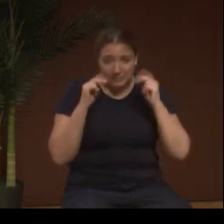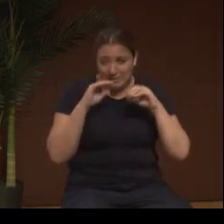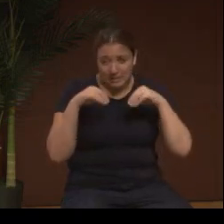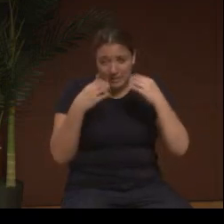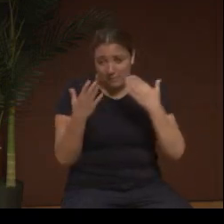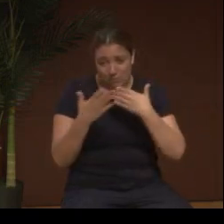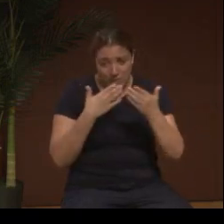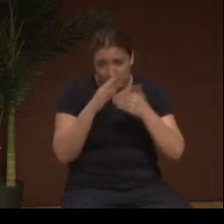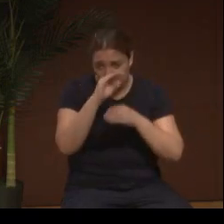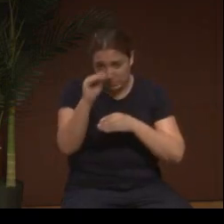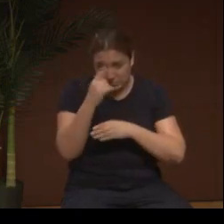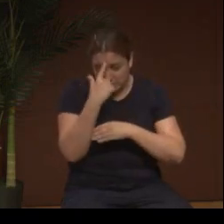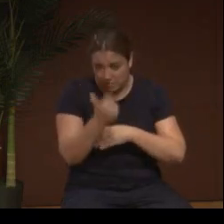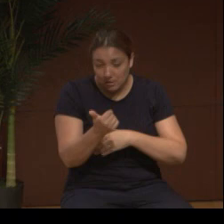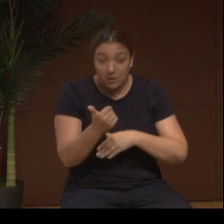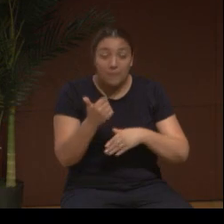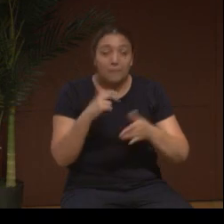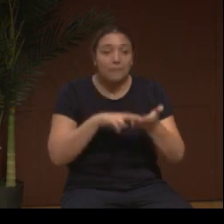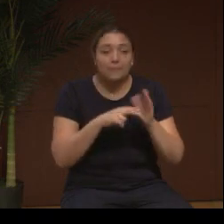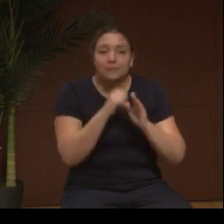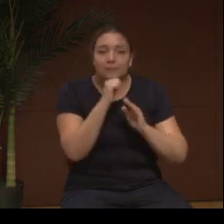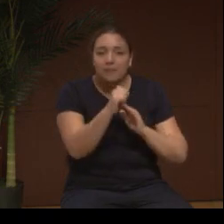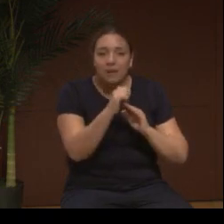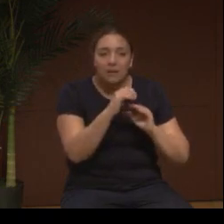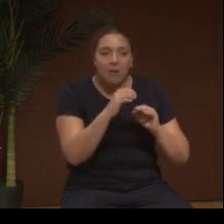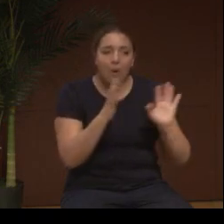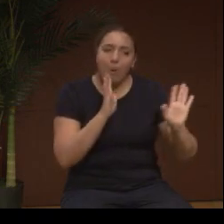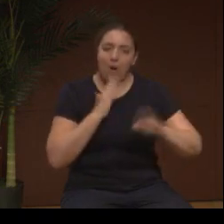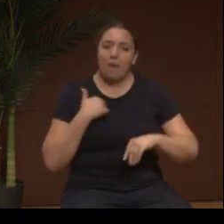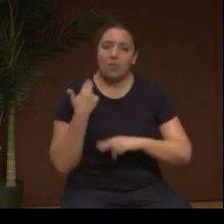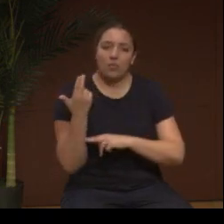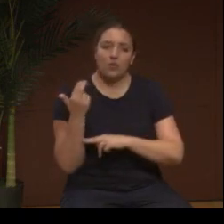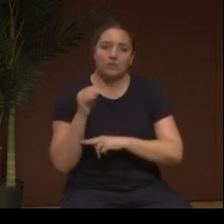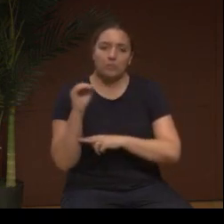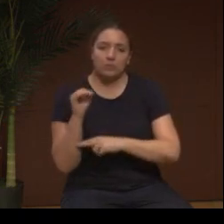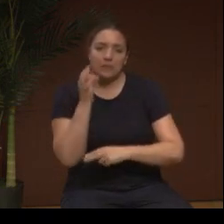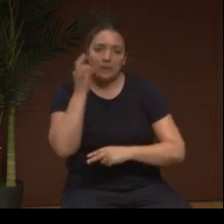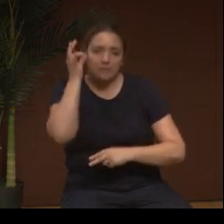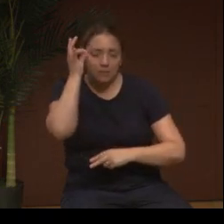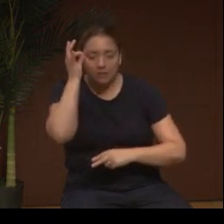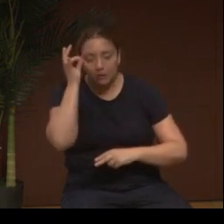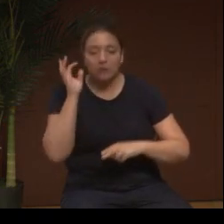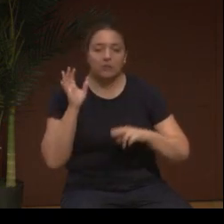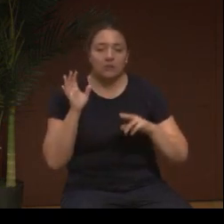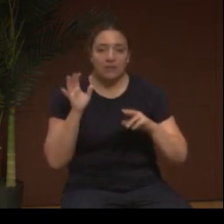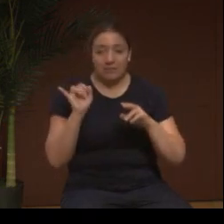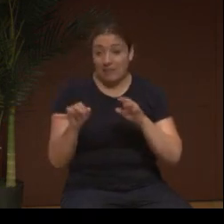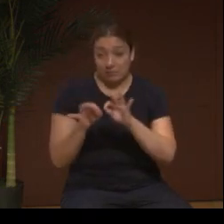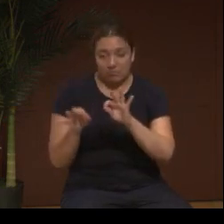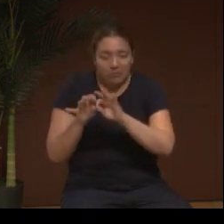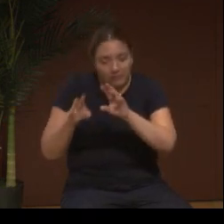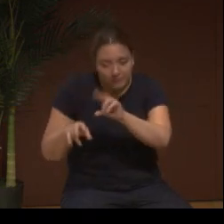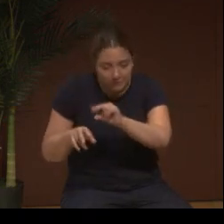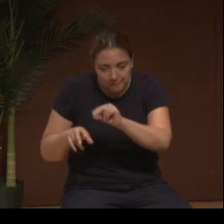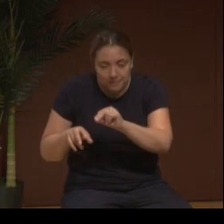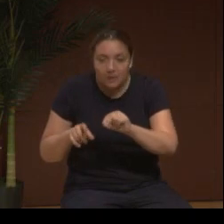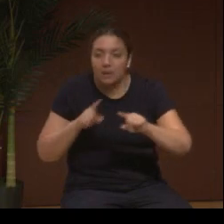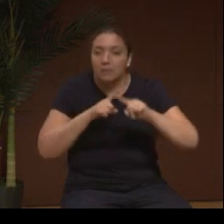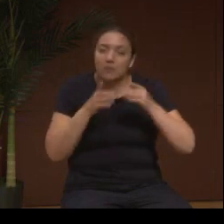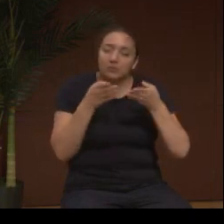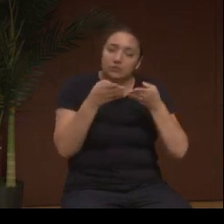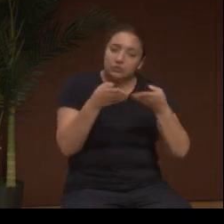percentage. So it's not so much that someone is, you know, 13% Native American, right, that matters. It's really just the